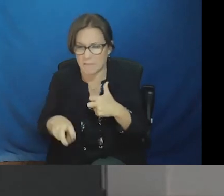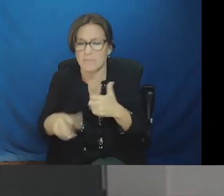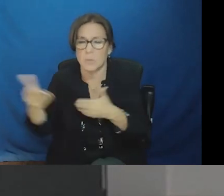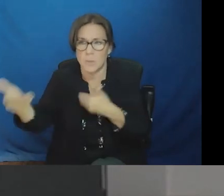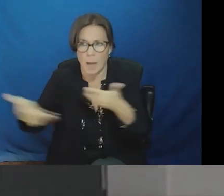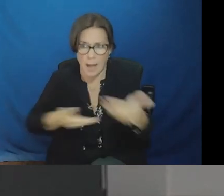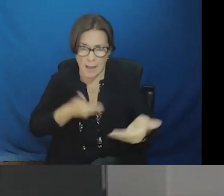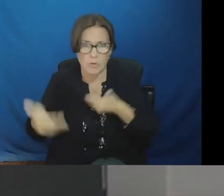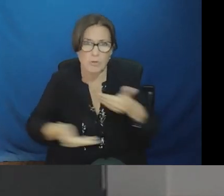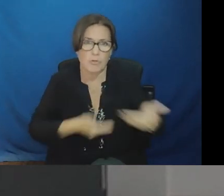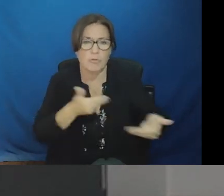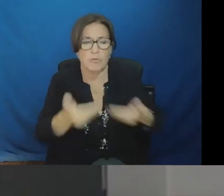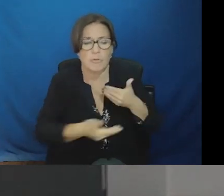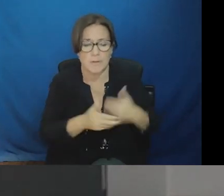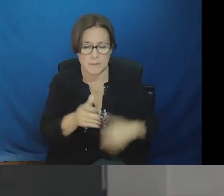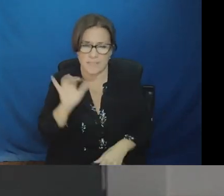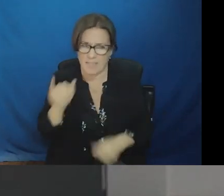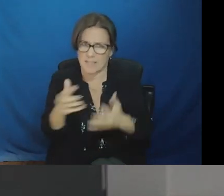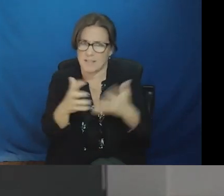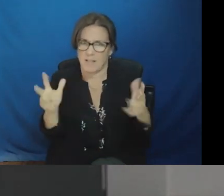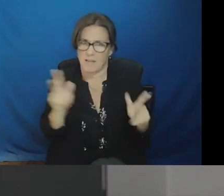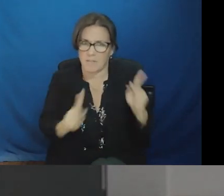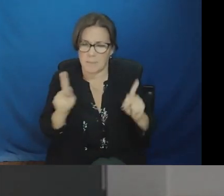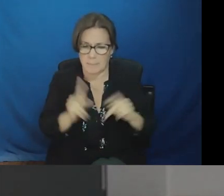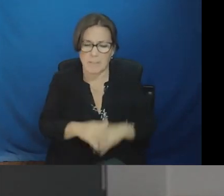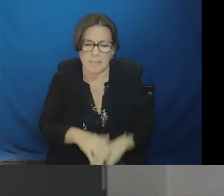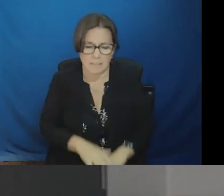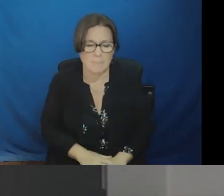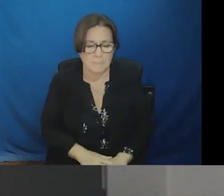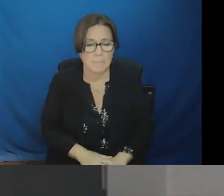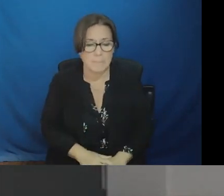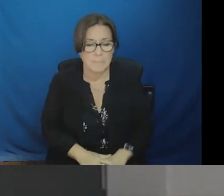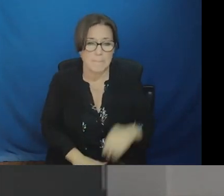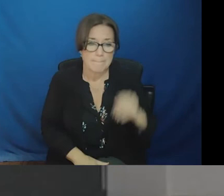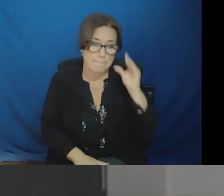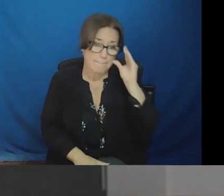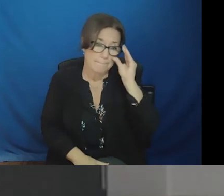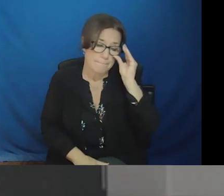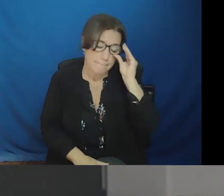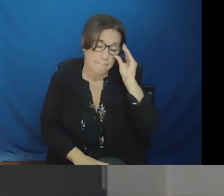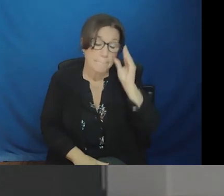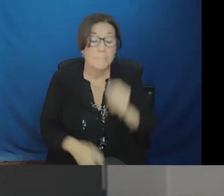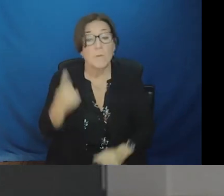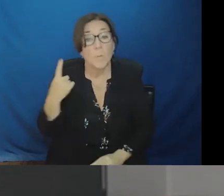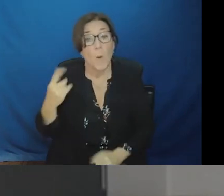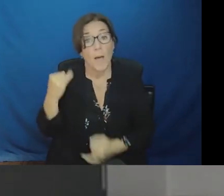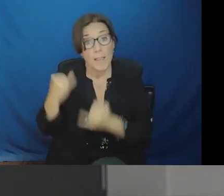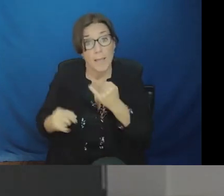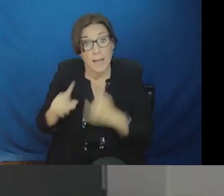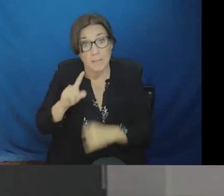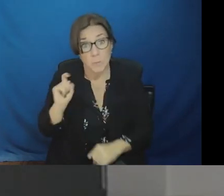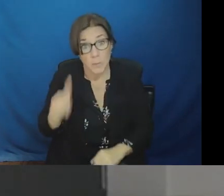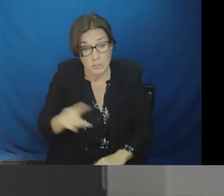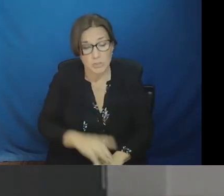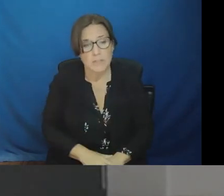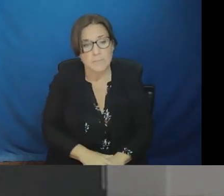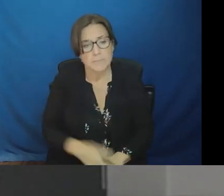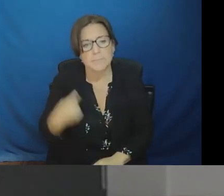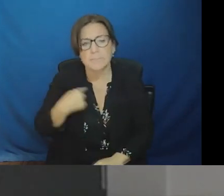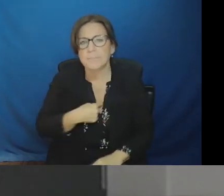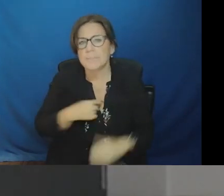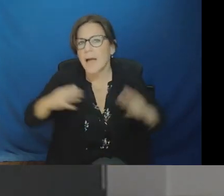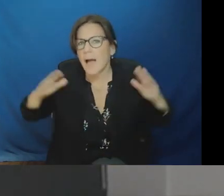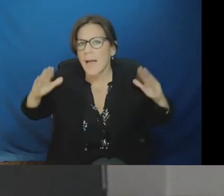lot of people, but I really hope you do. And then I have just one last question. I didn't see us getting